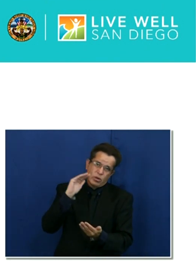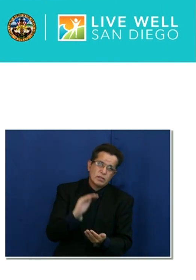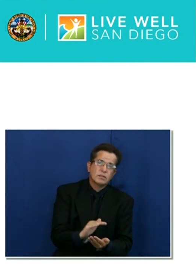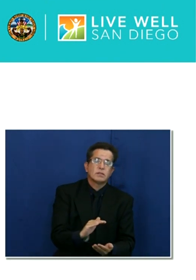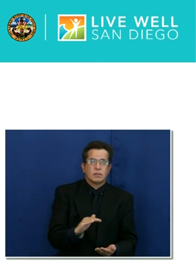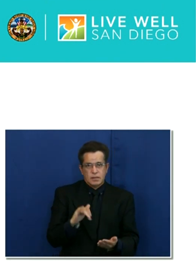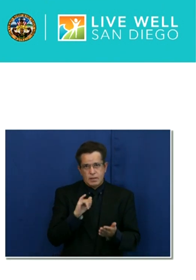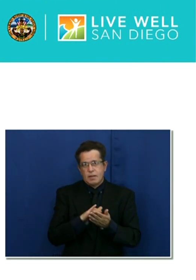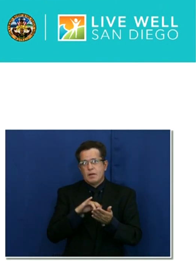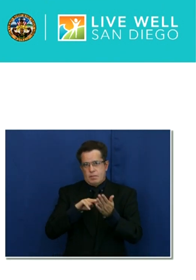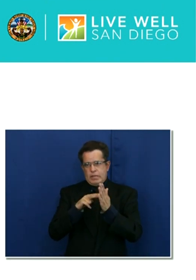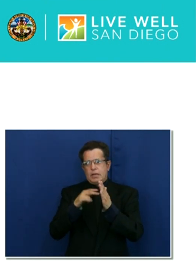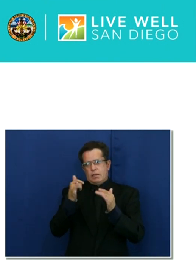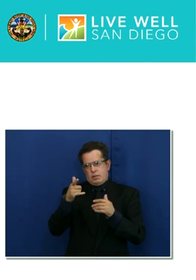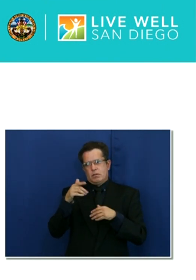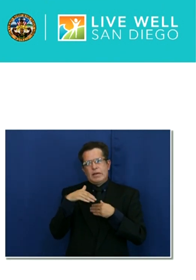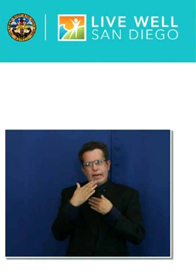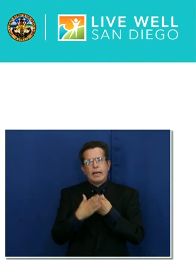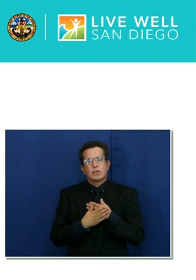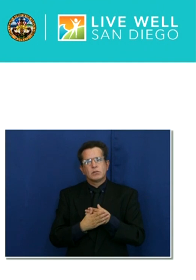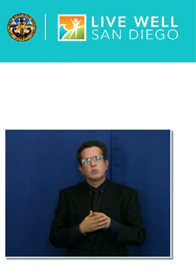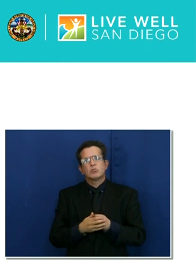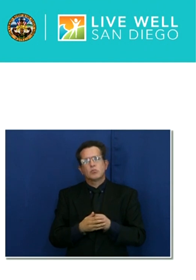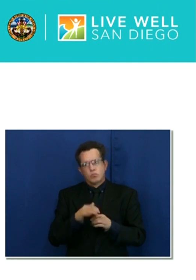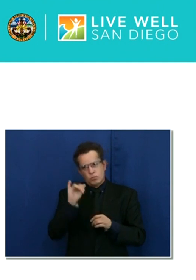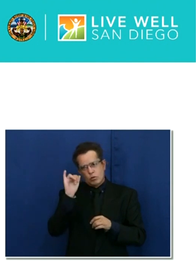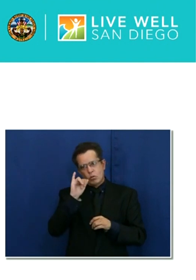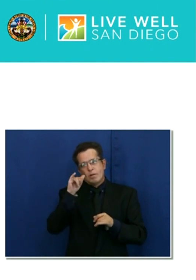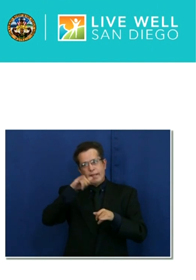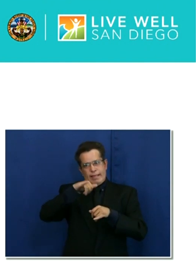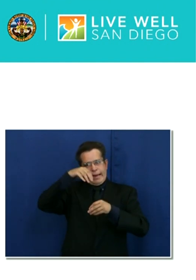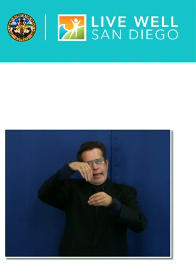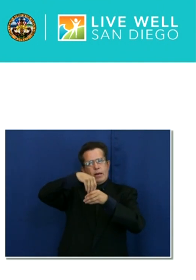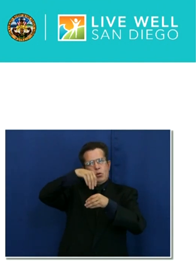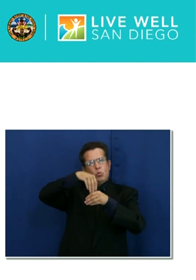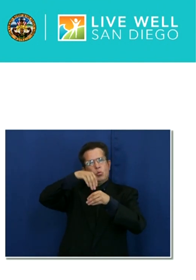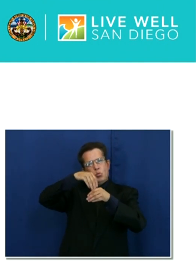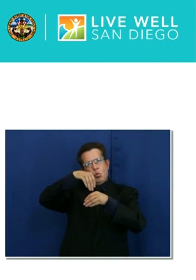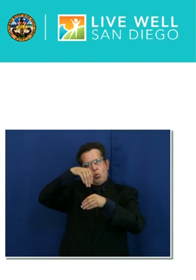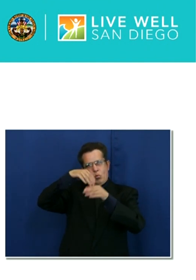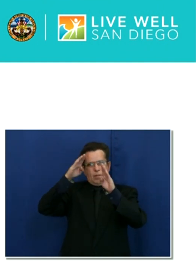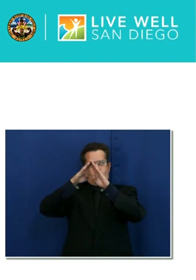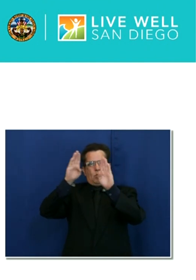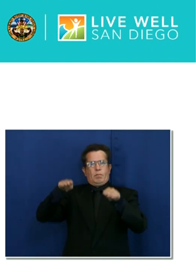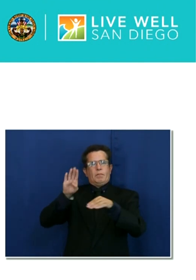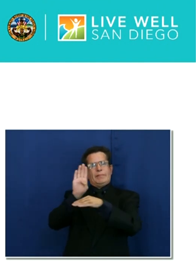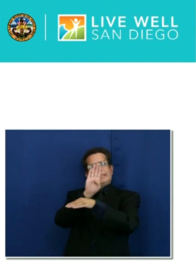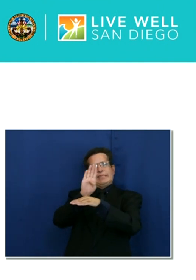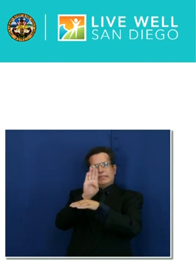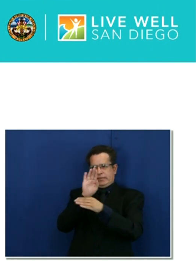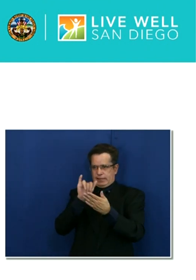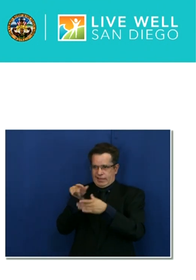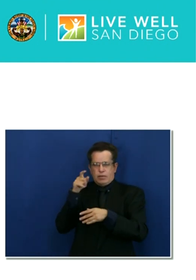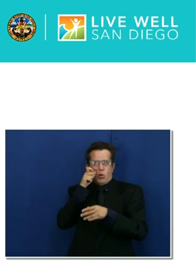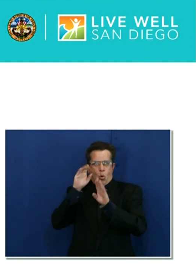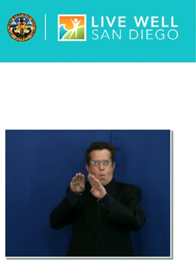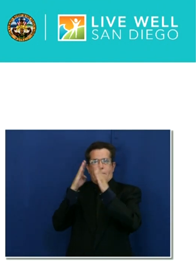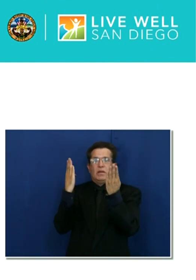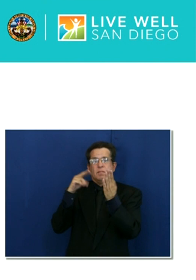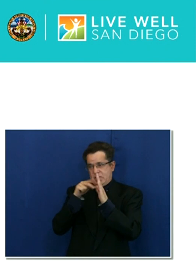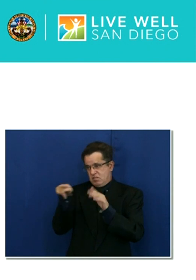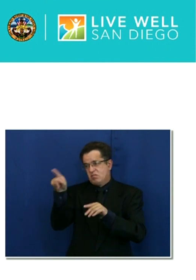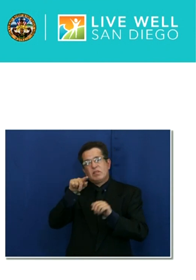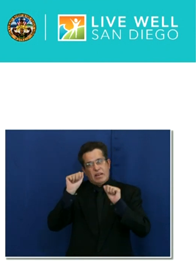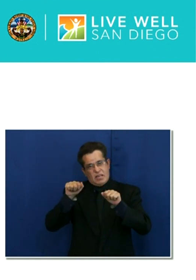means that in the next slide, indoor activities that recently reopened can